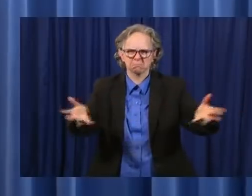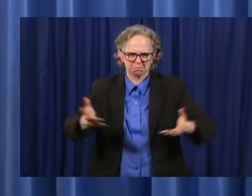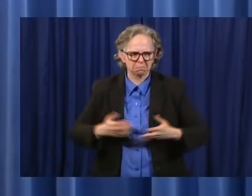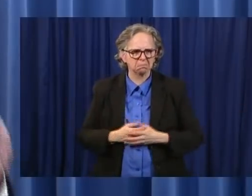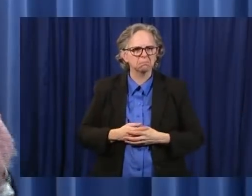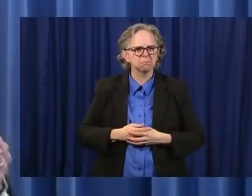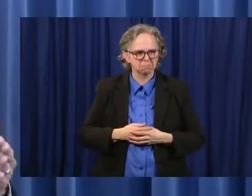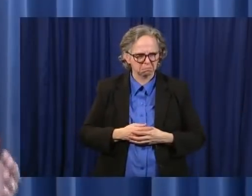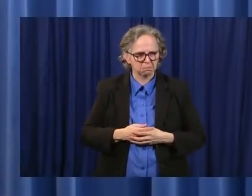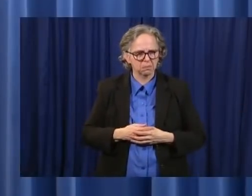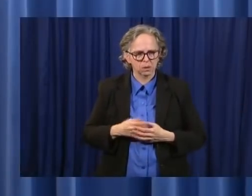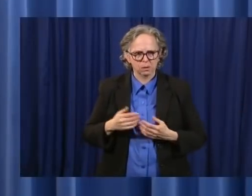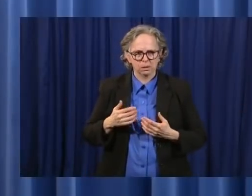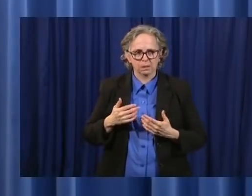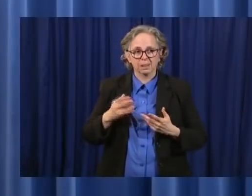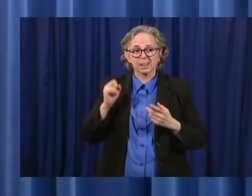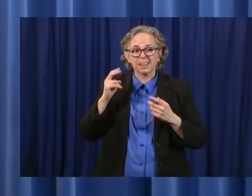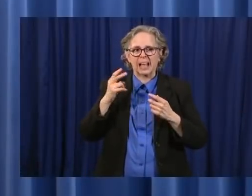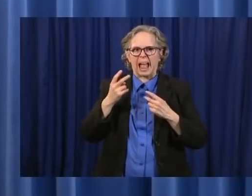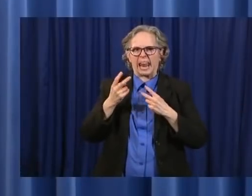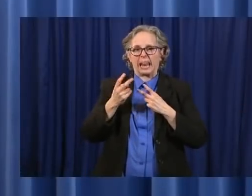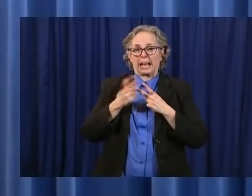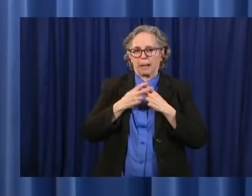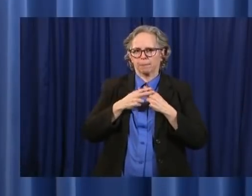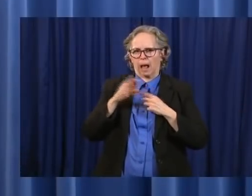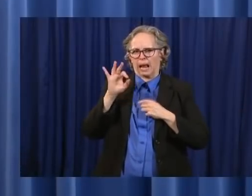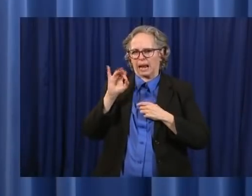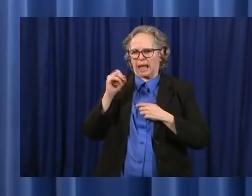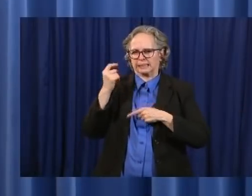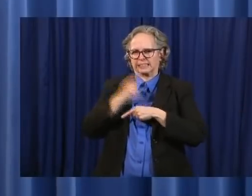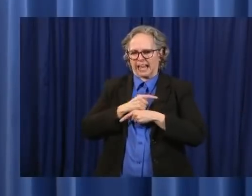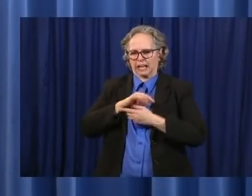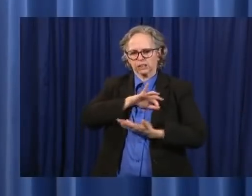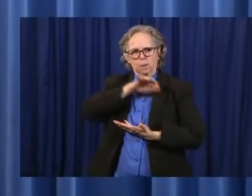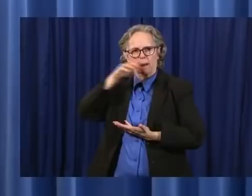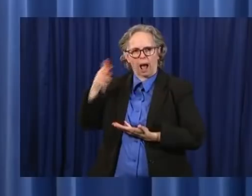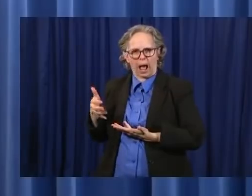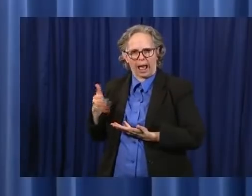90-day backup for what we need in the prisons.